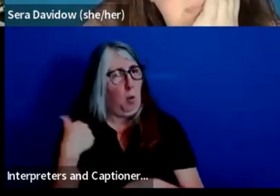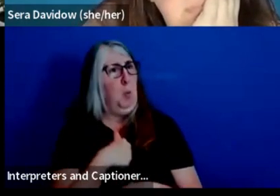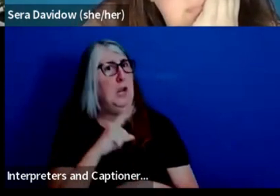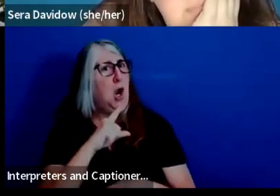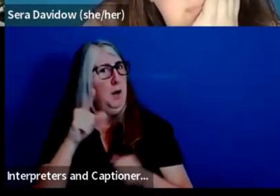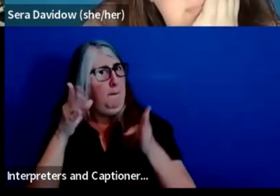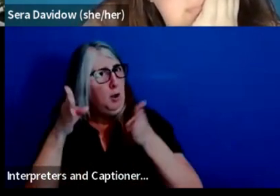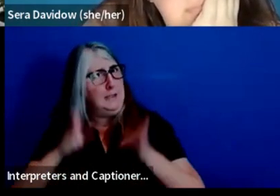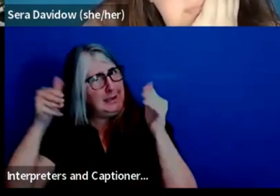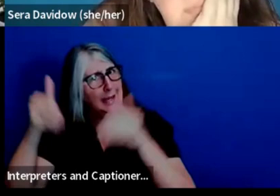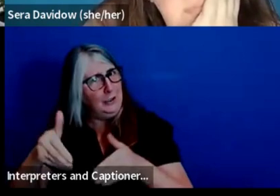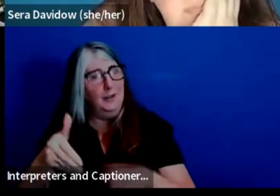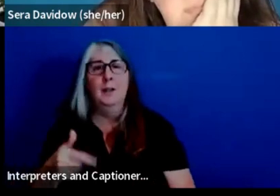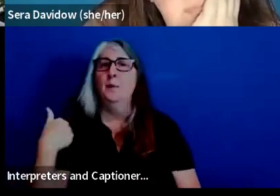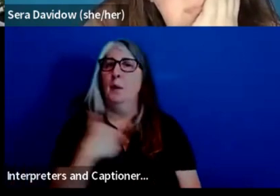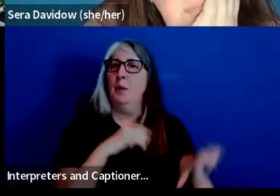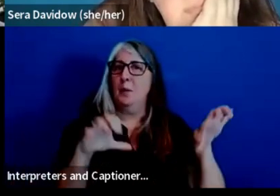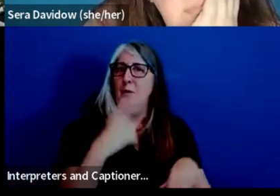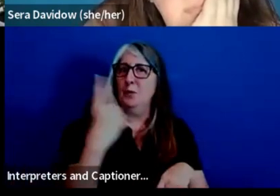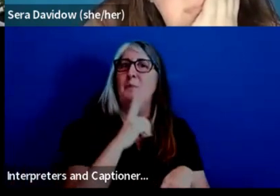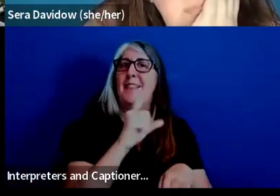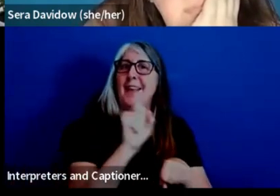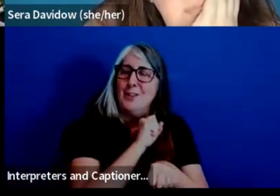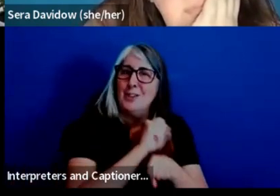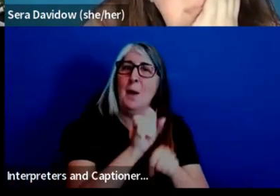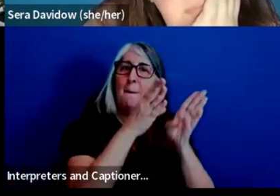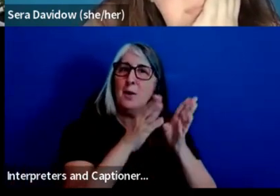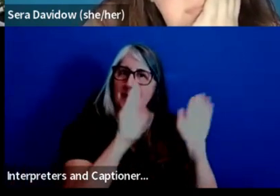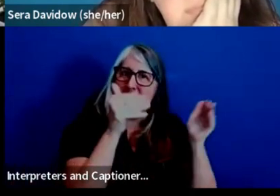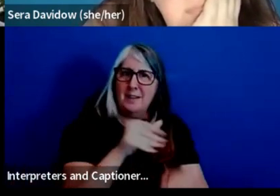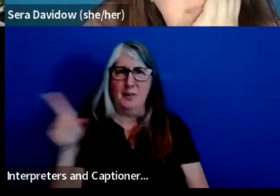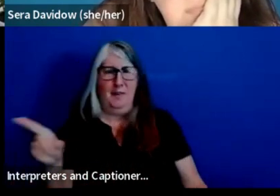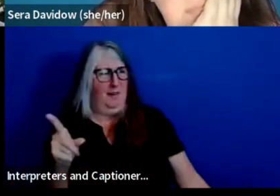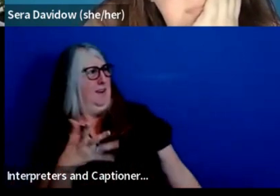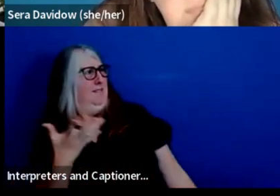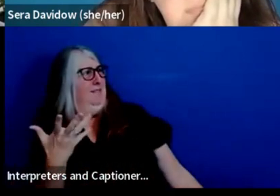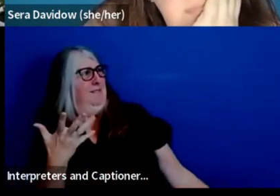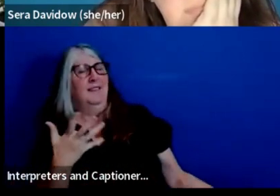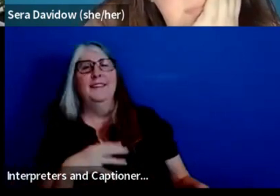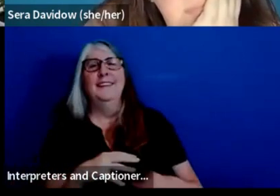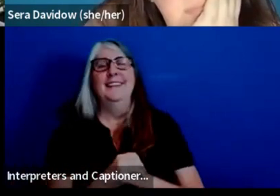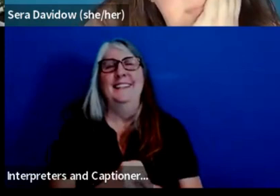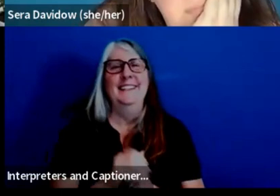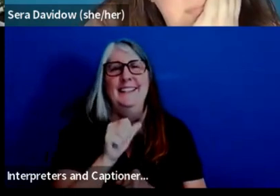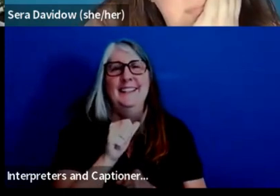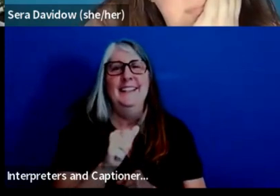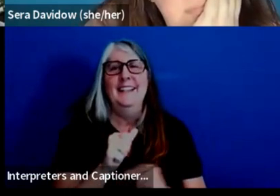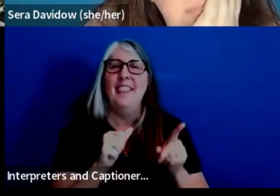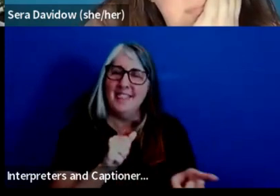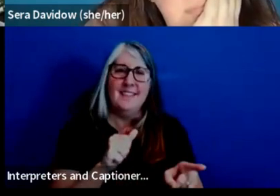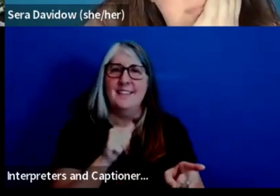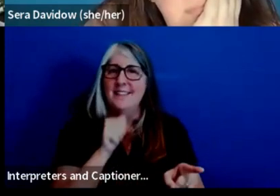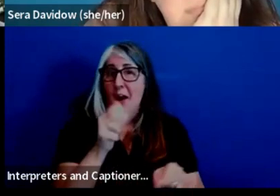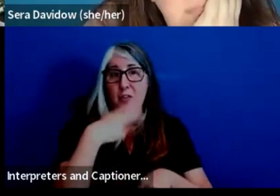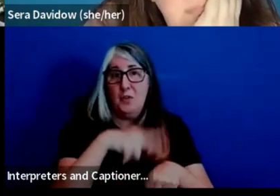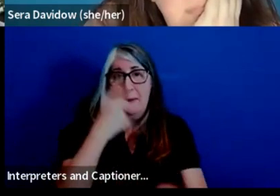yet when we do something that's actually person-centered, it was kind of the exception, not the norm, of inviting who the